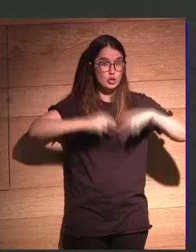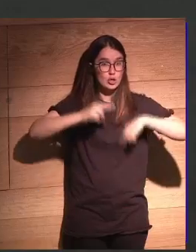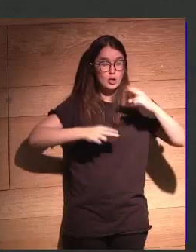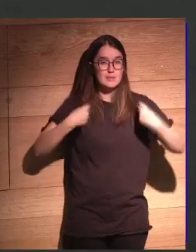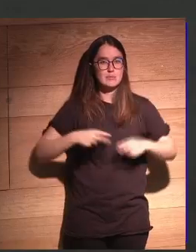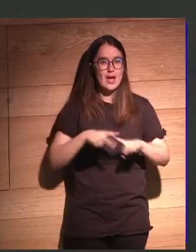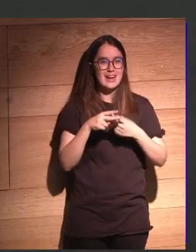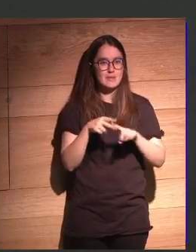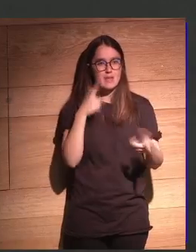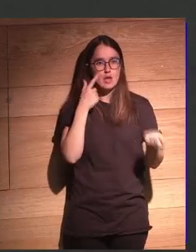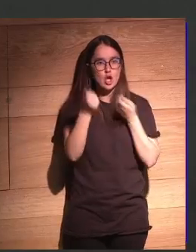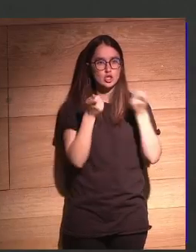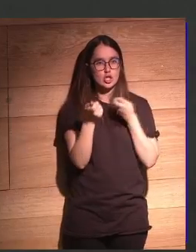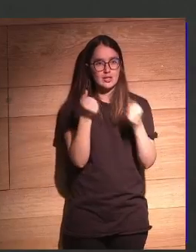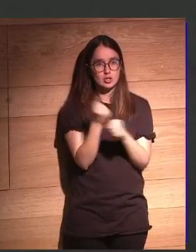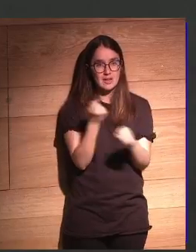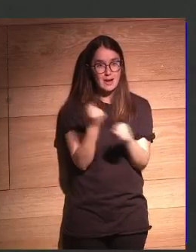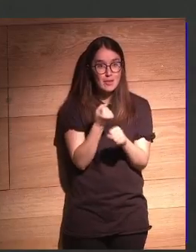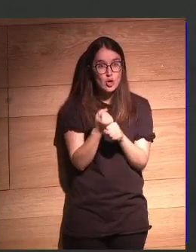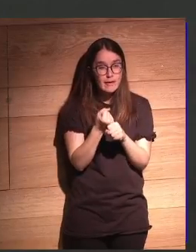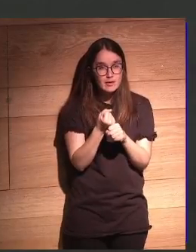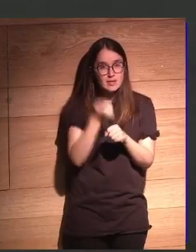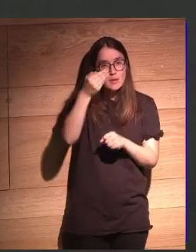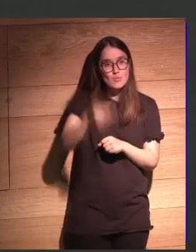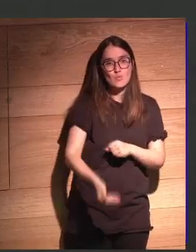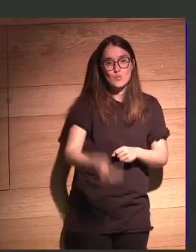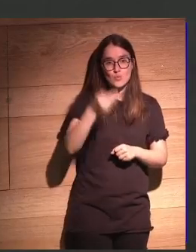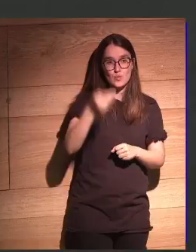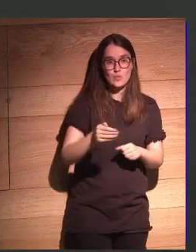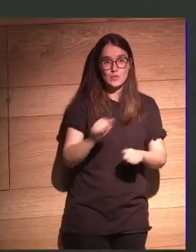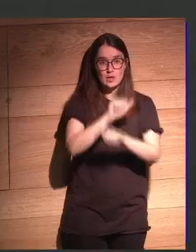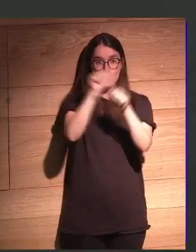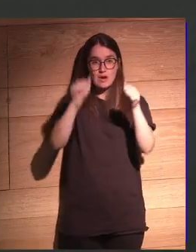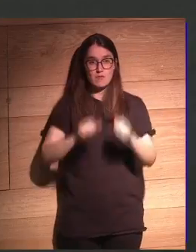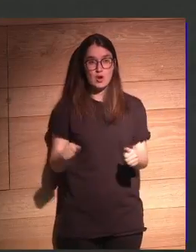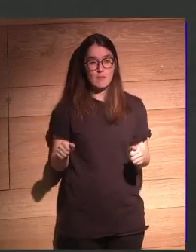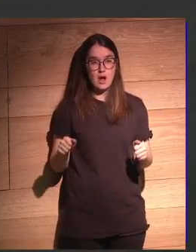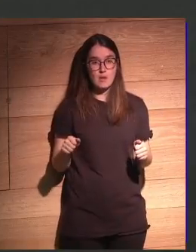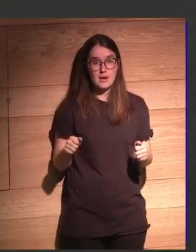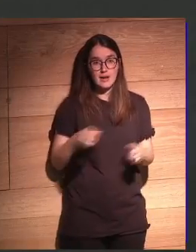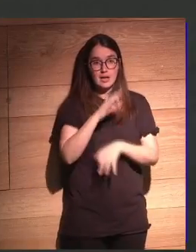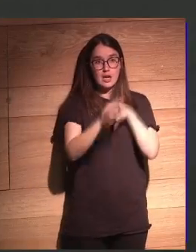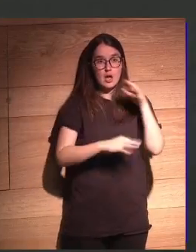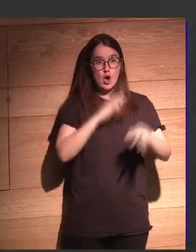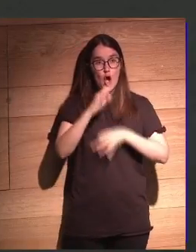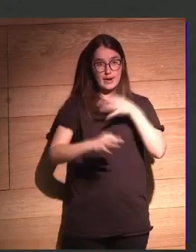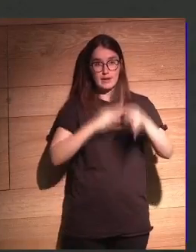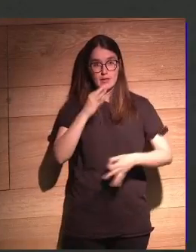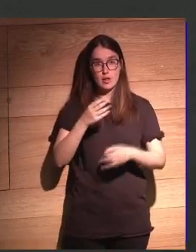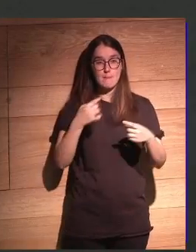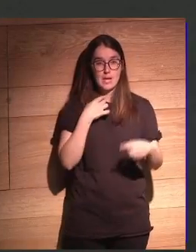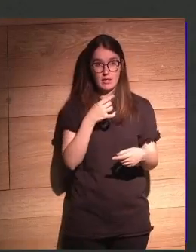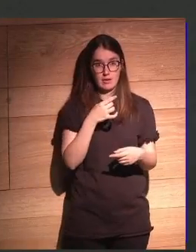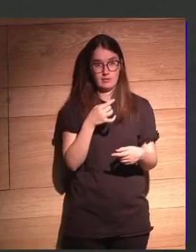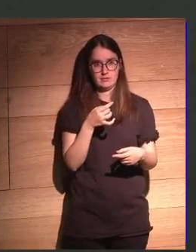that the housing for the workers in the plants was a very important way